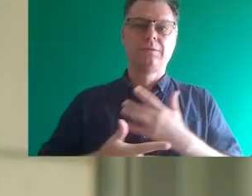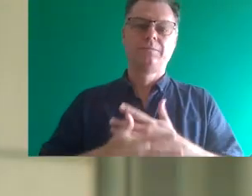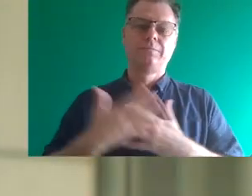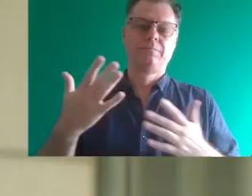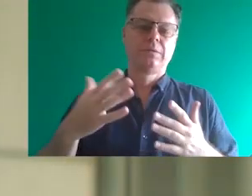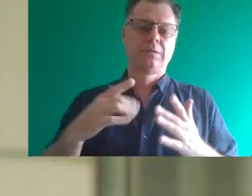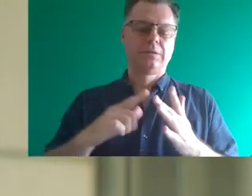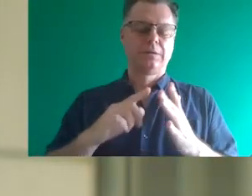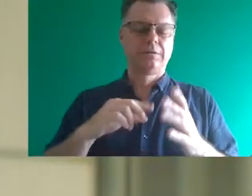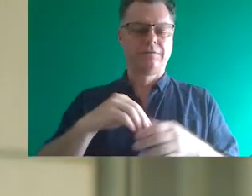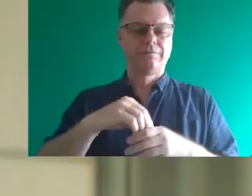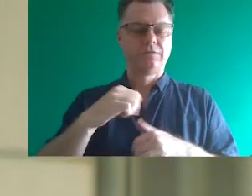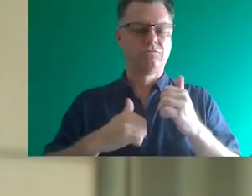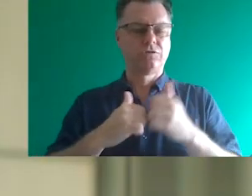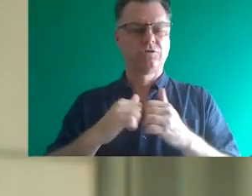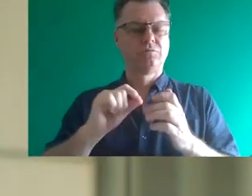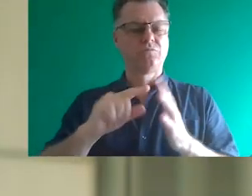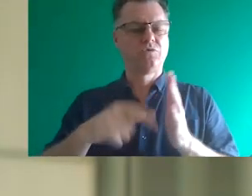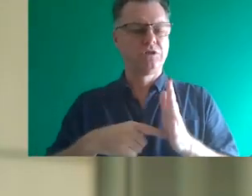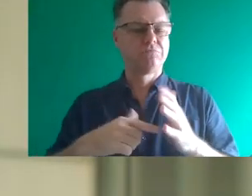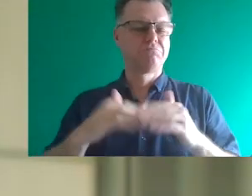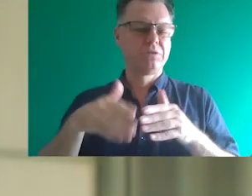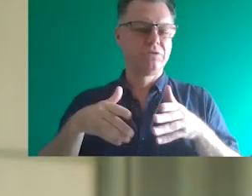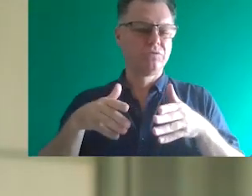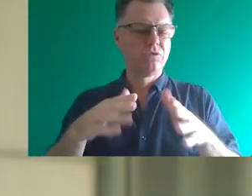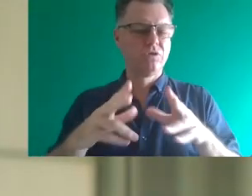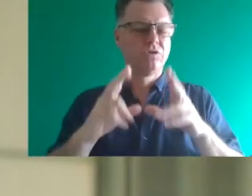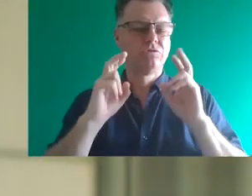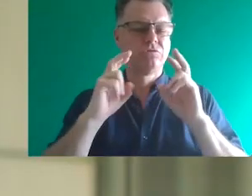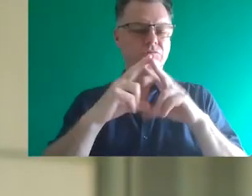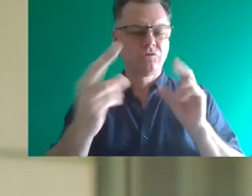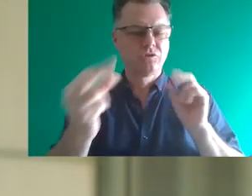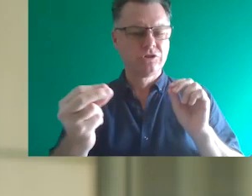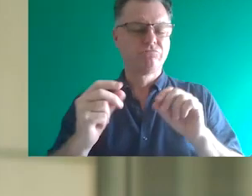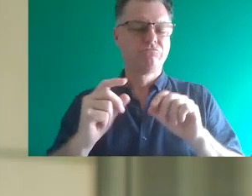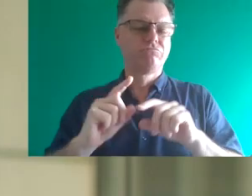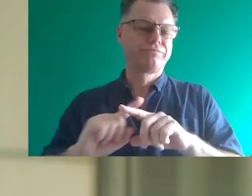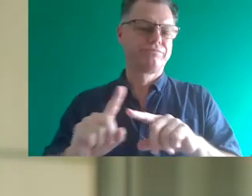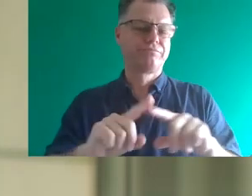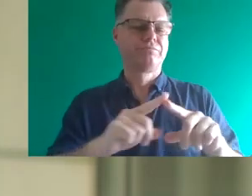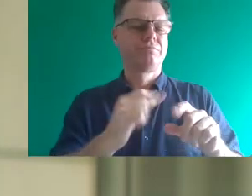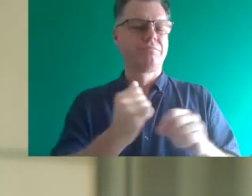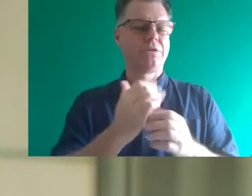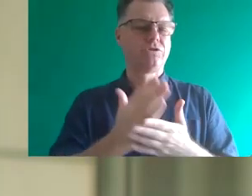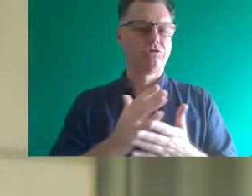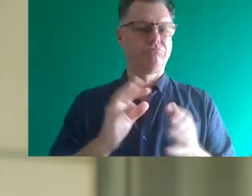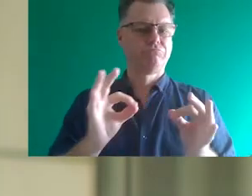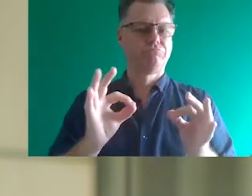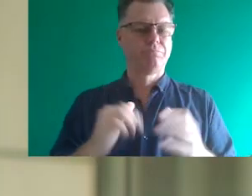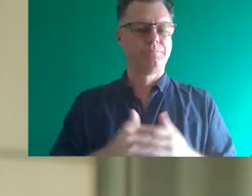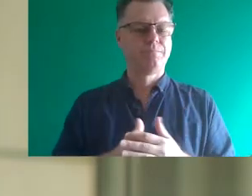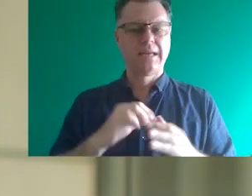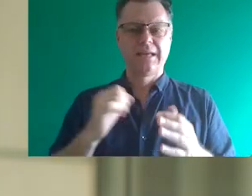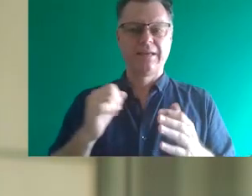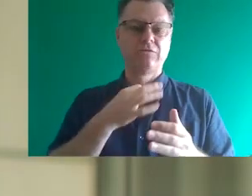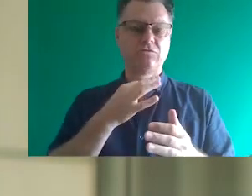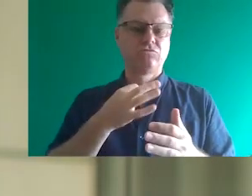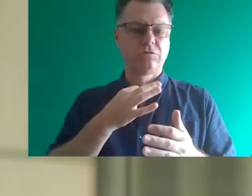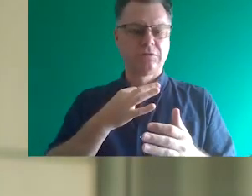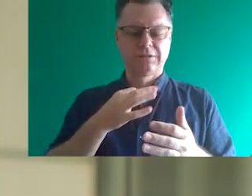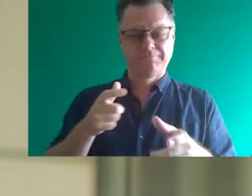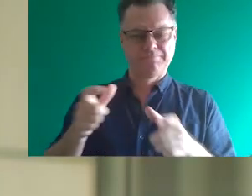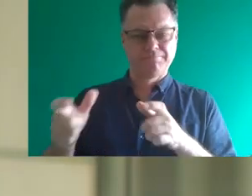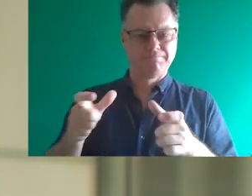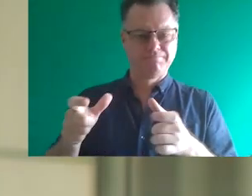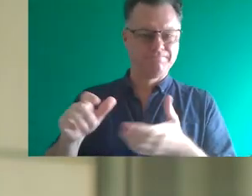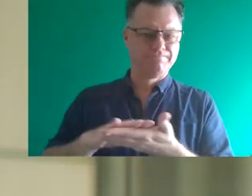The Victorian community expects major infrastructure projects to have a high standard of integrity and to ensure that public funds are managed appropriately